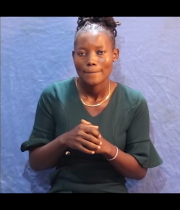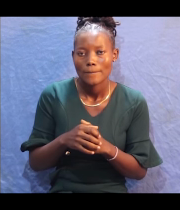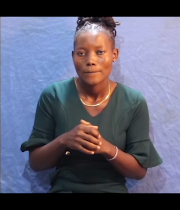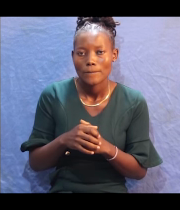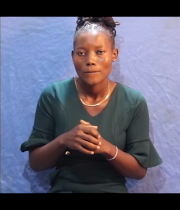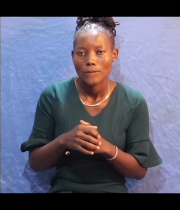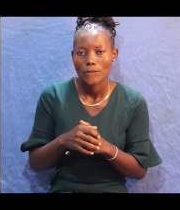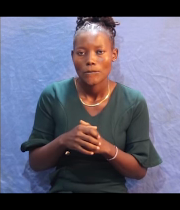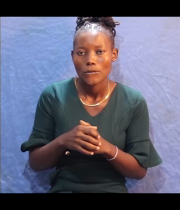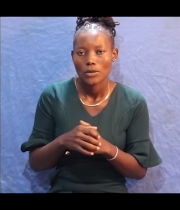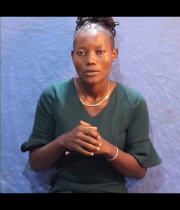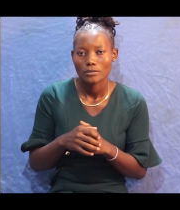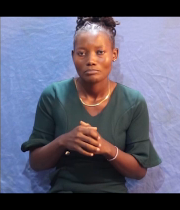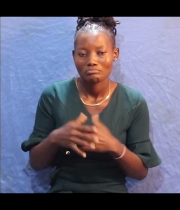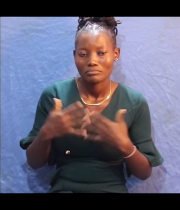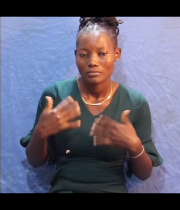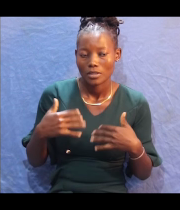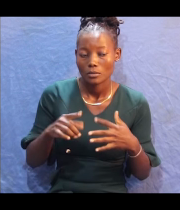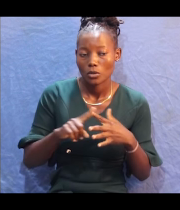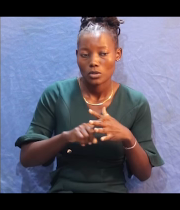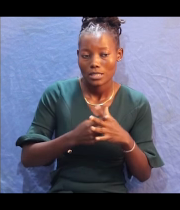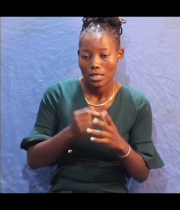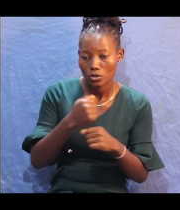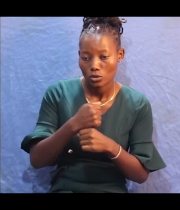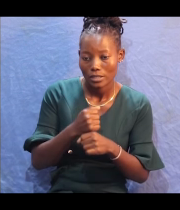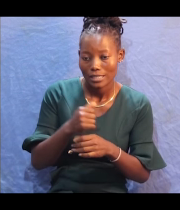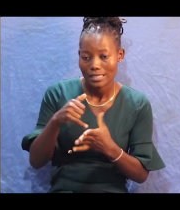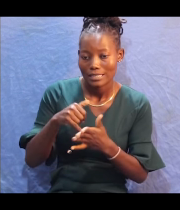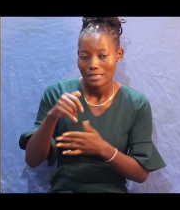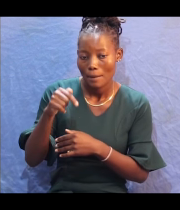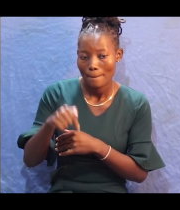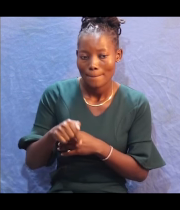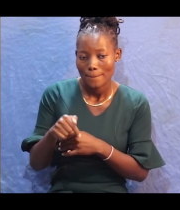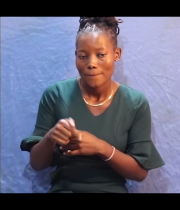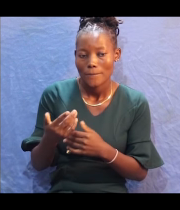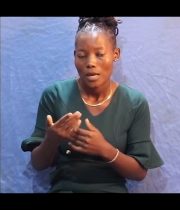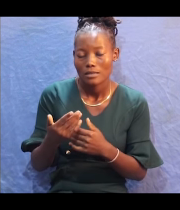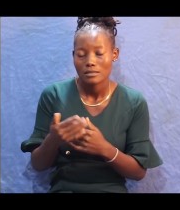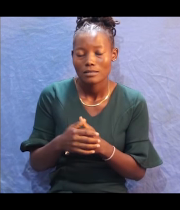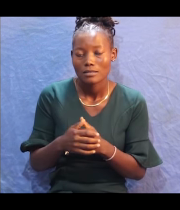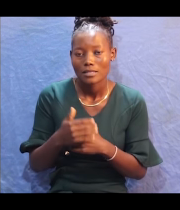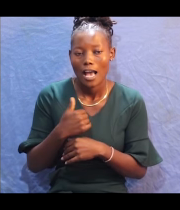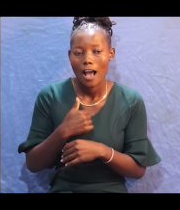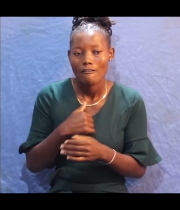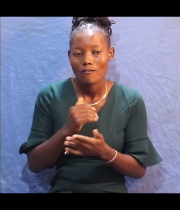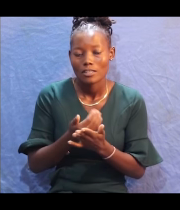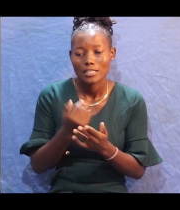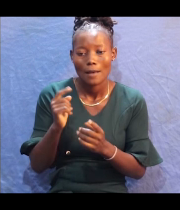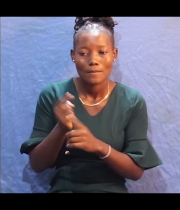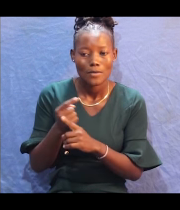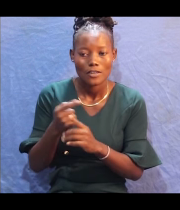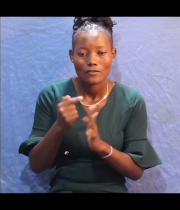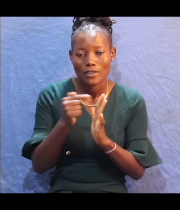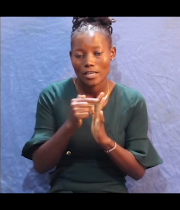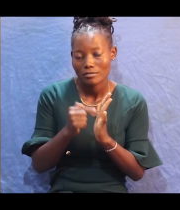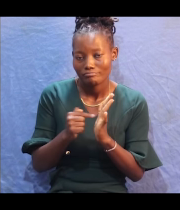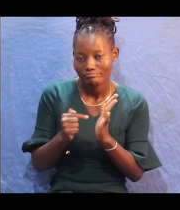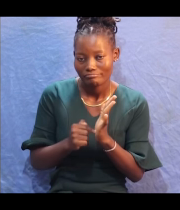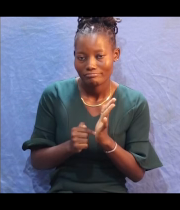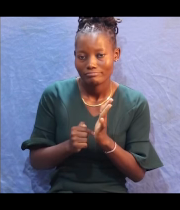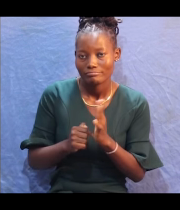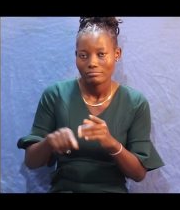people wouldn't even start to do it and wouldn't do it. So it has to be to some extent, it has to have some elements of fun. But